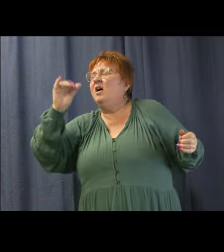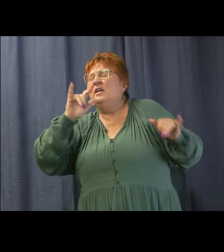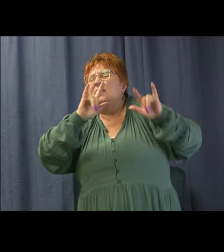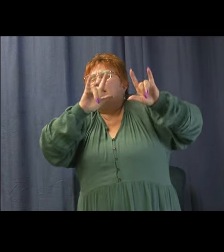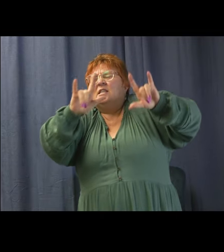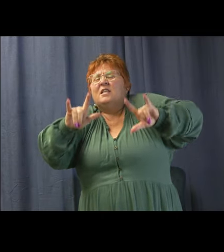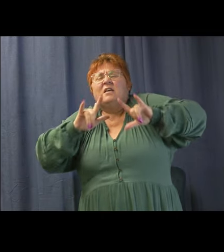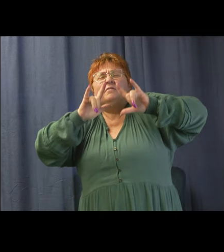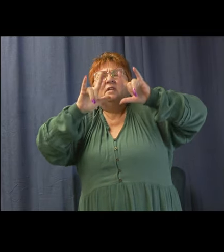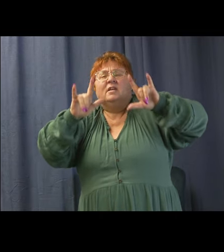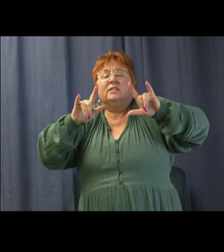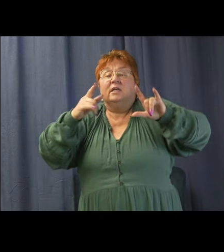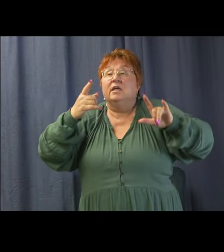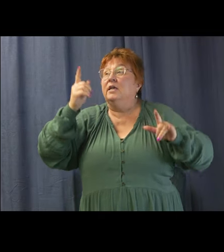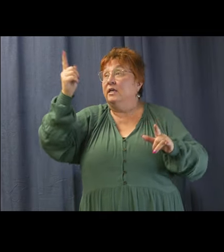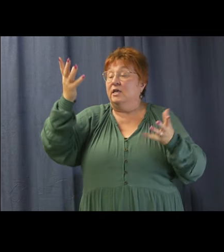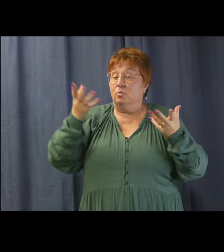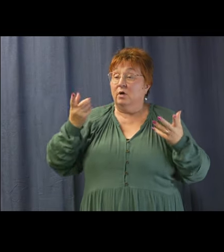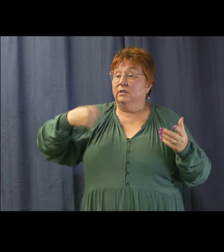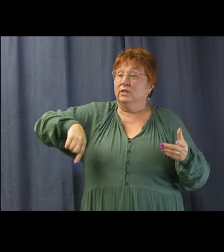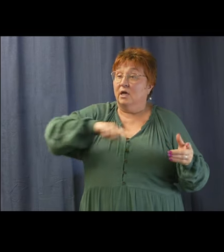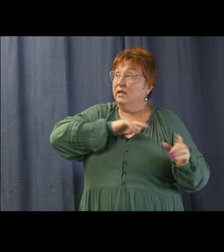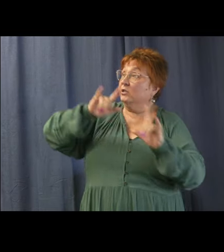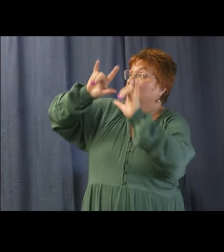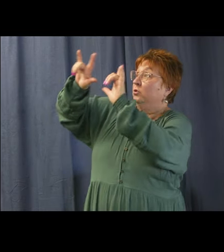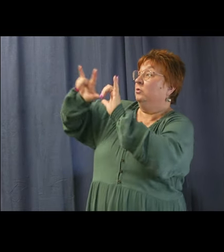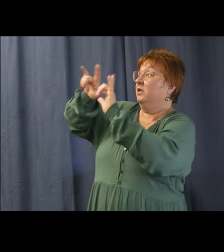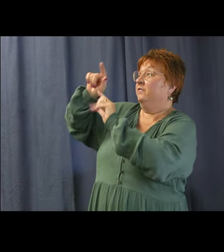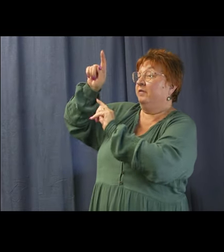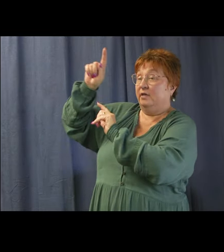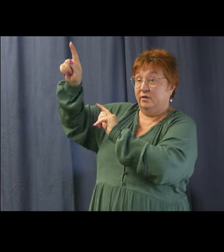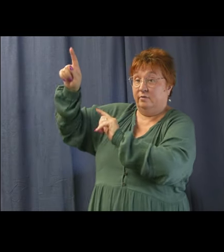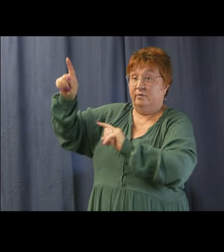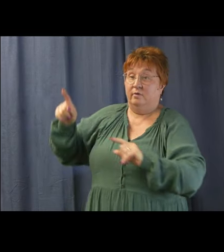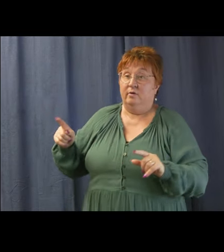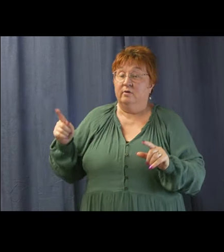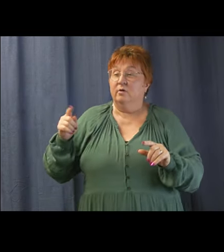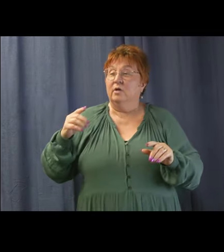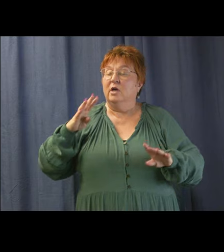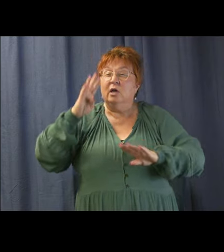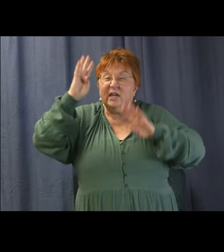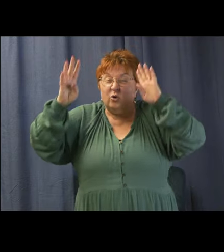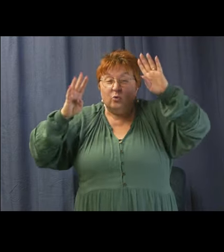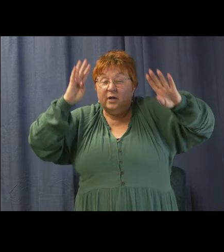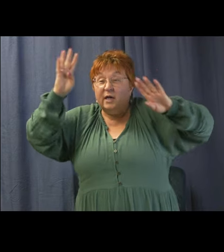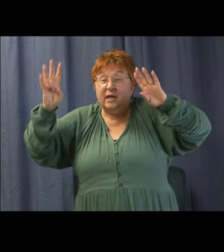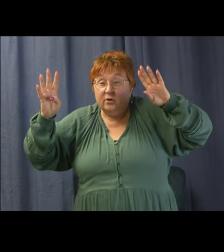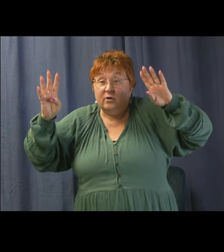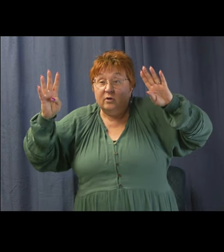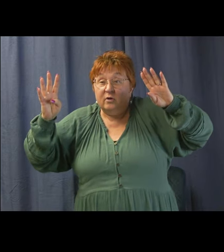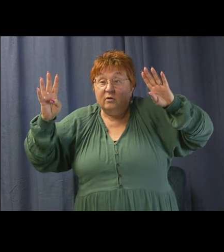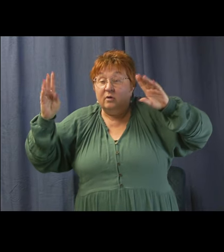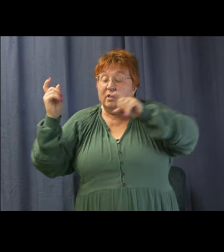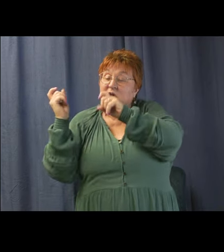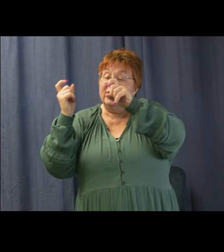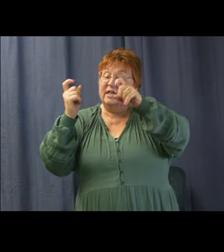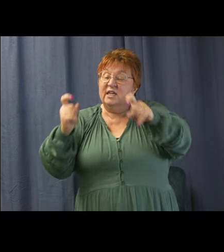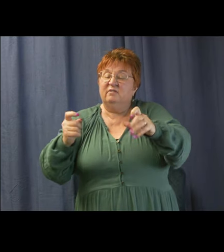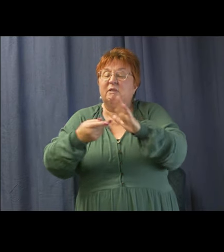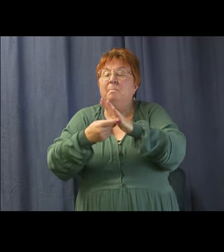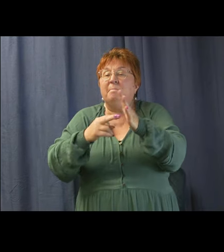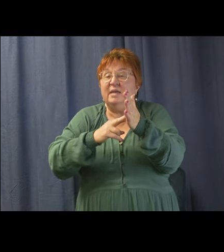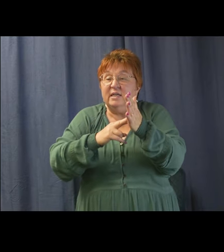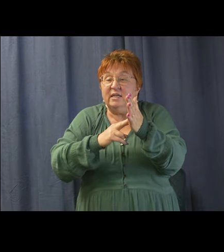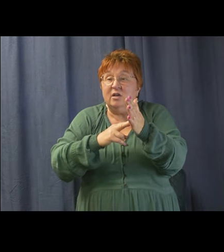be loved as well. You know what it means, the fact that there is a creator? That's what gives meaning